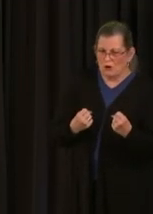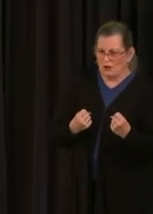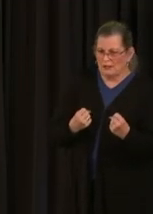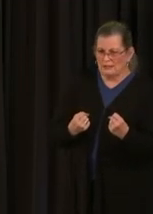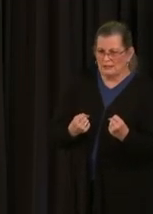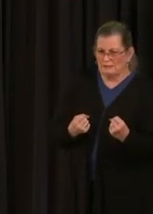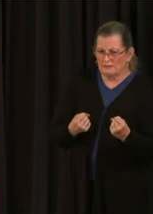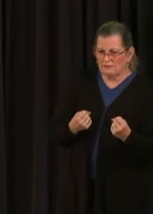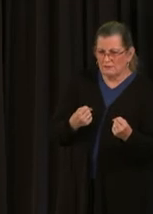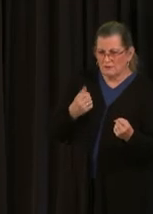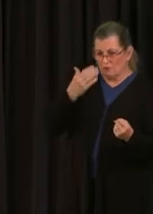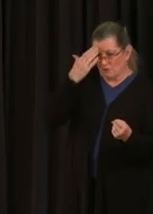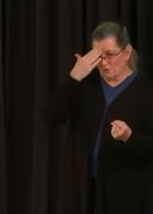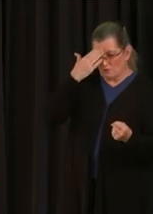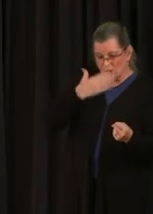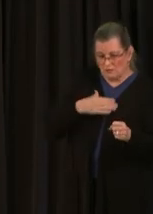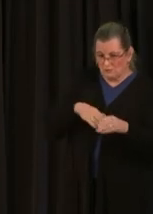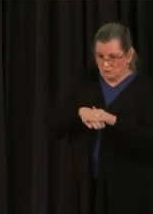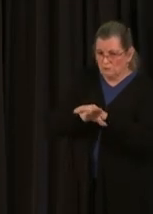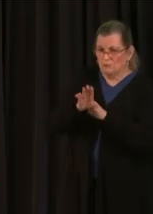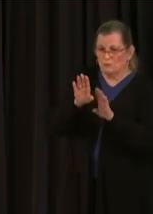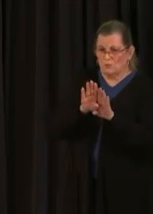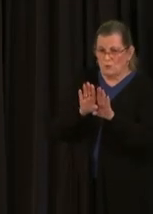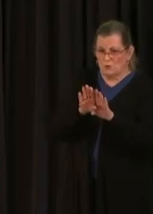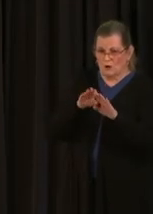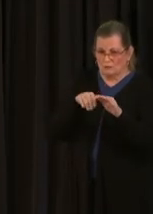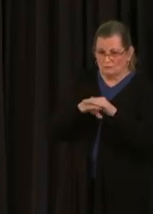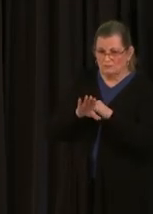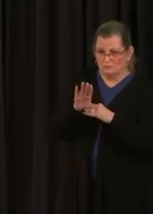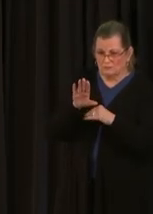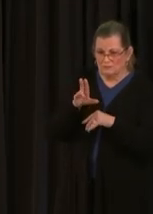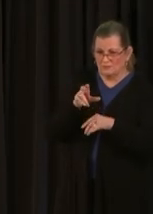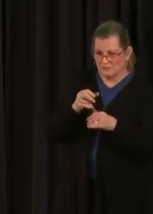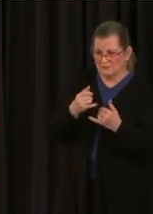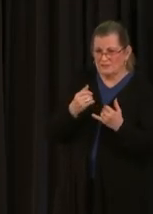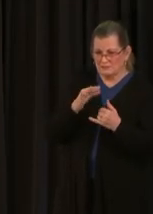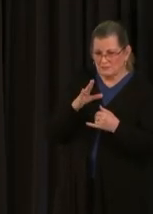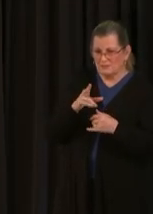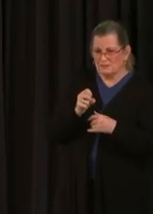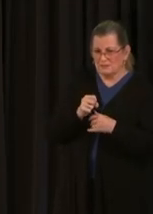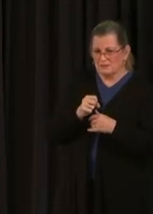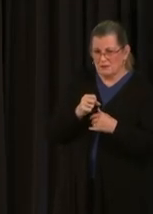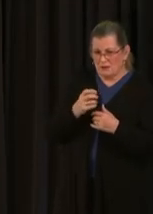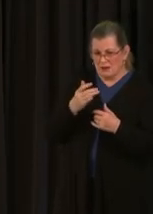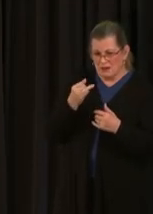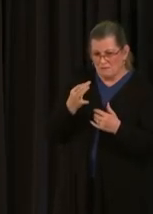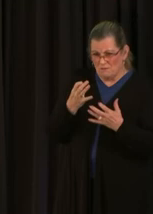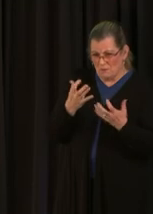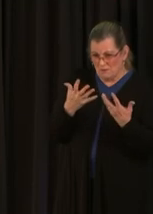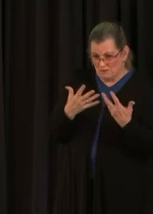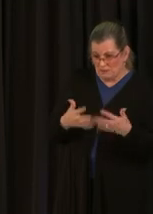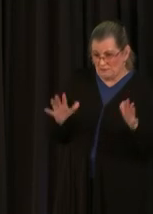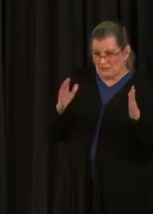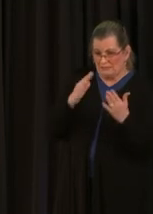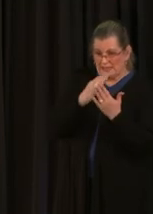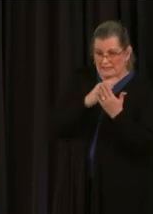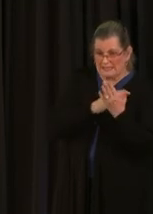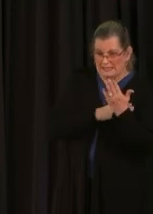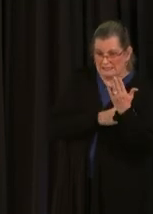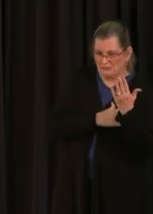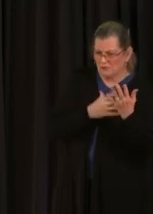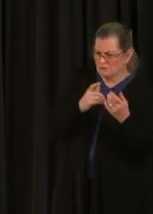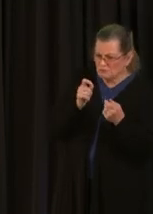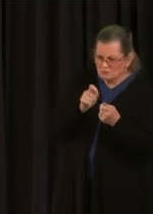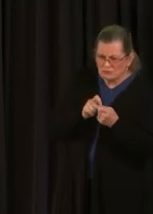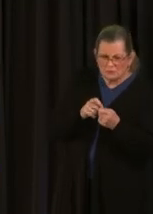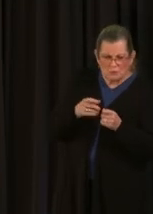question or there's additional need for information, families can find more, community members can find more information on that site.